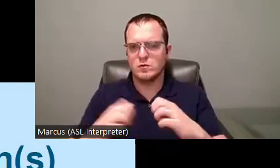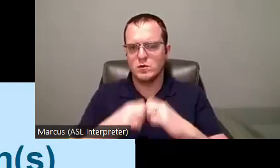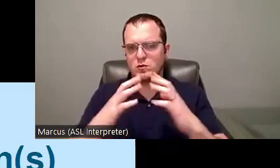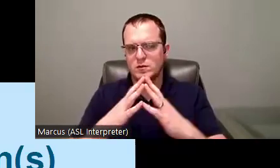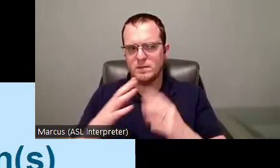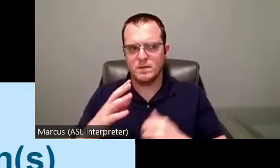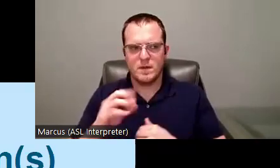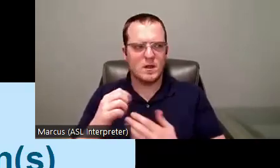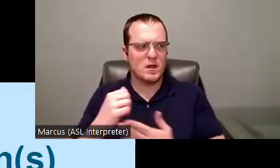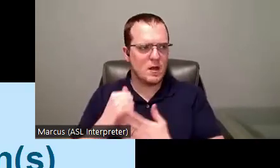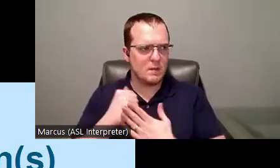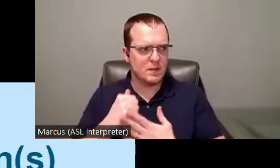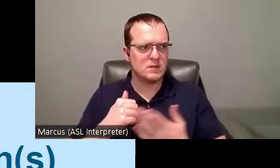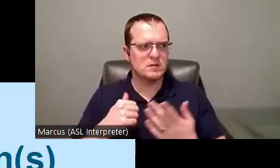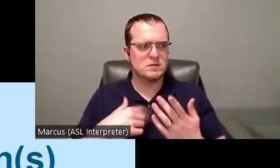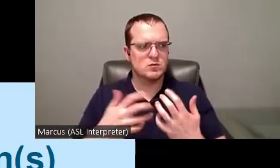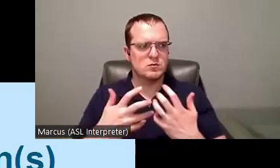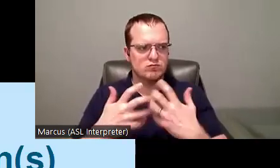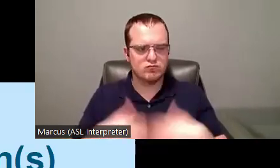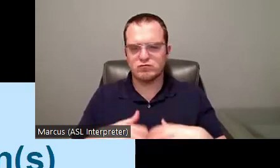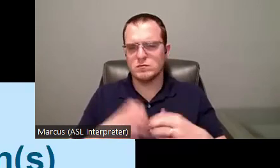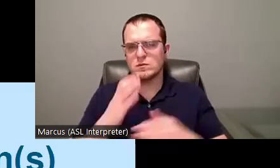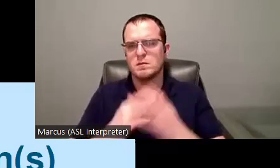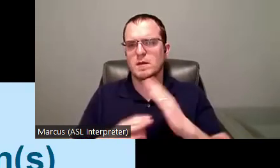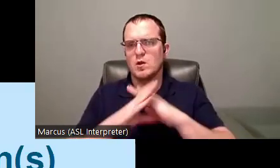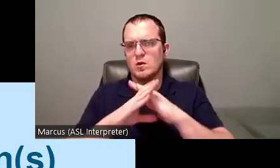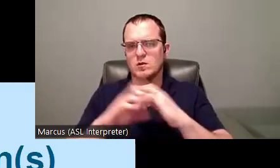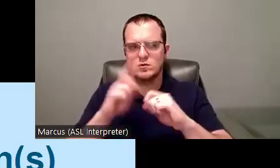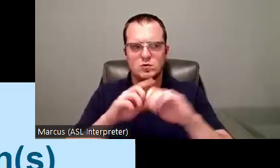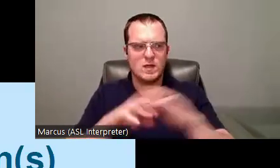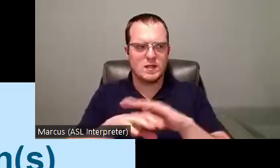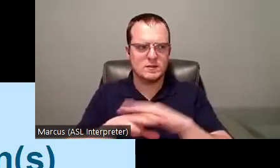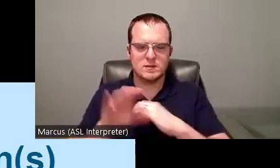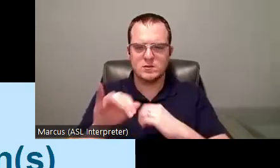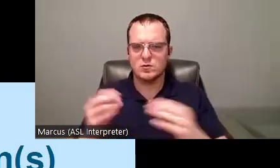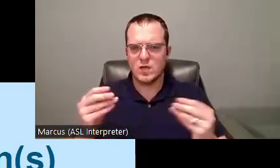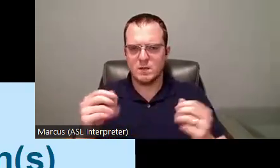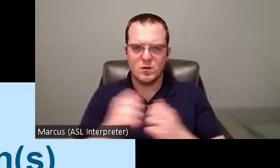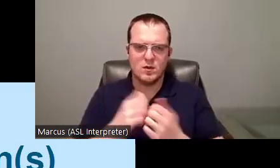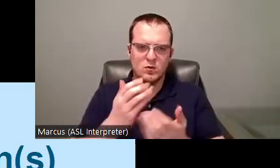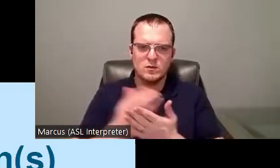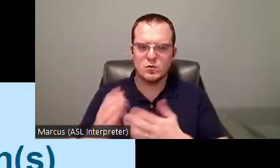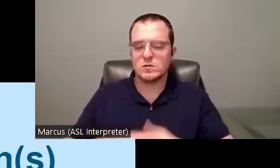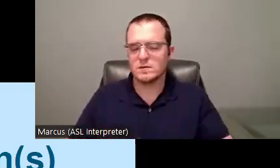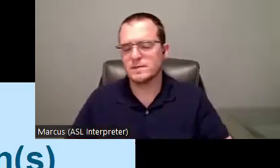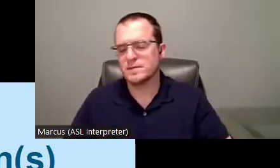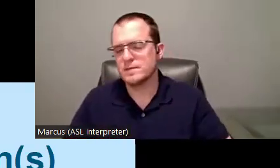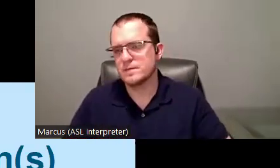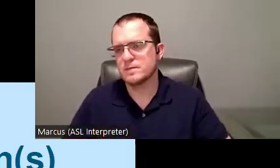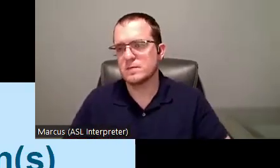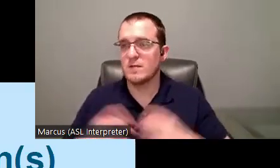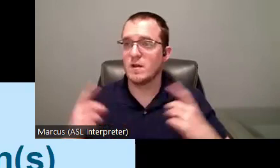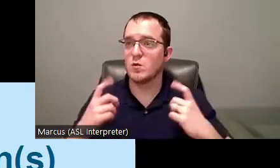and helping us to break down some of the barriers to access to capital and resources. So any questions?